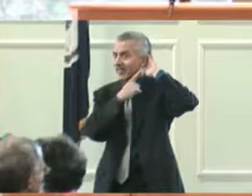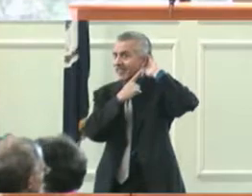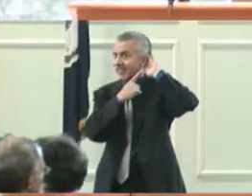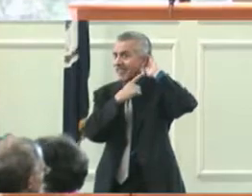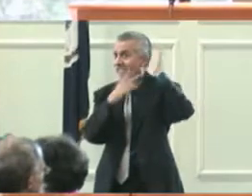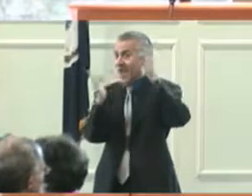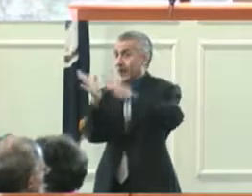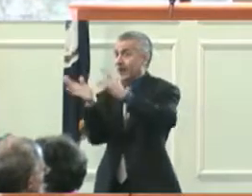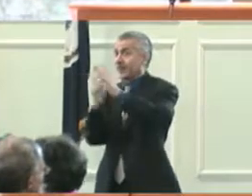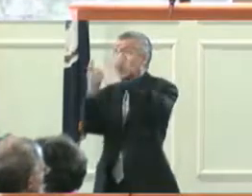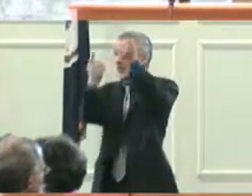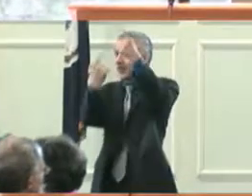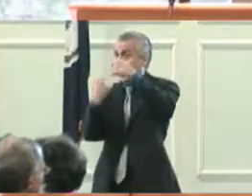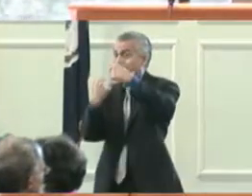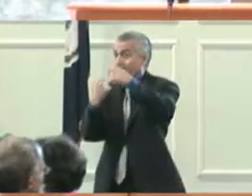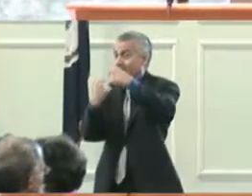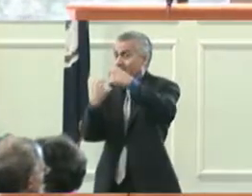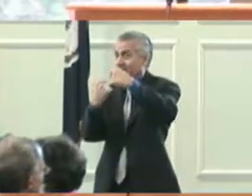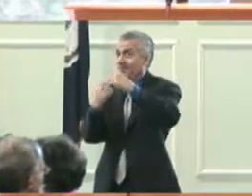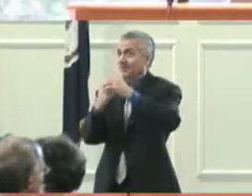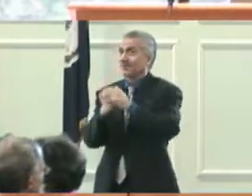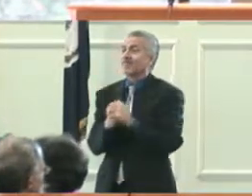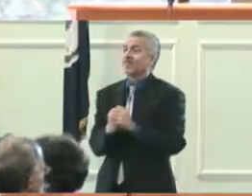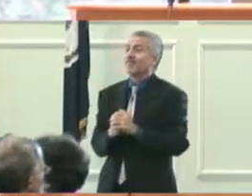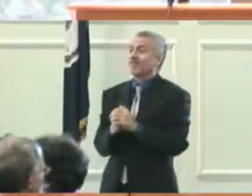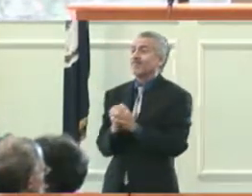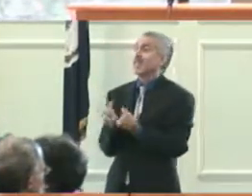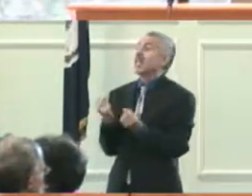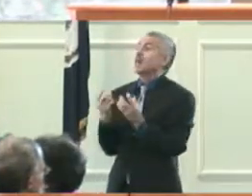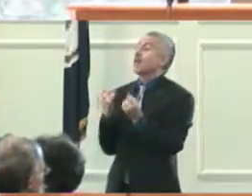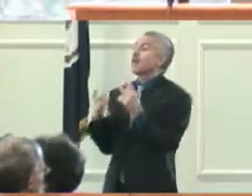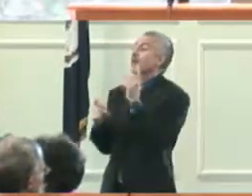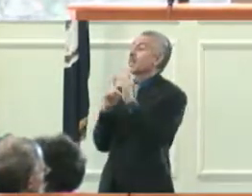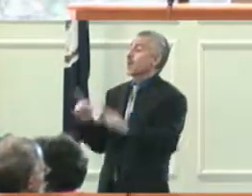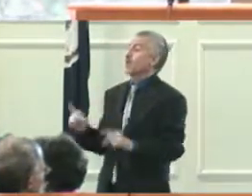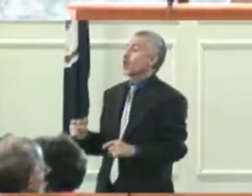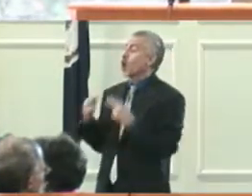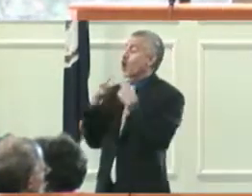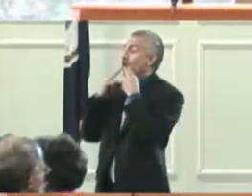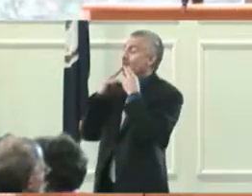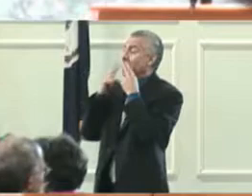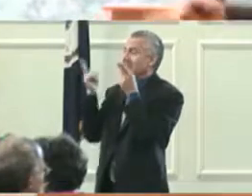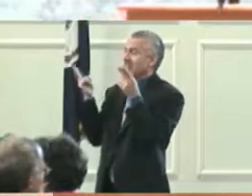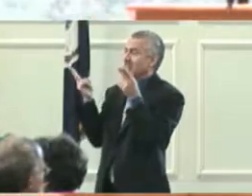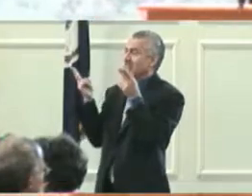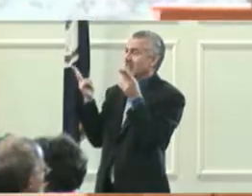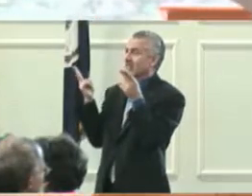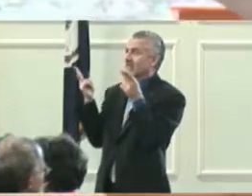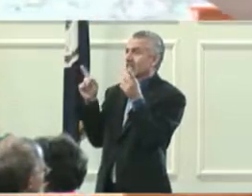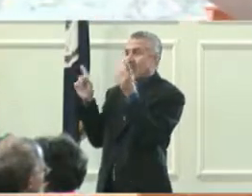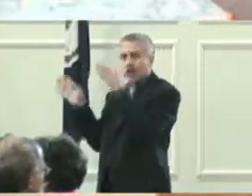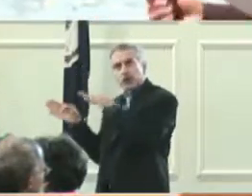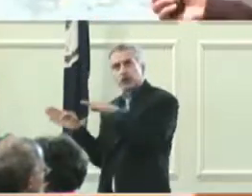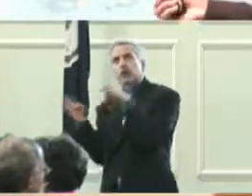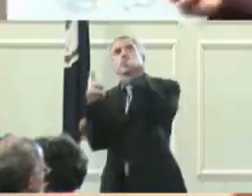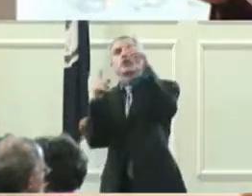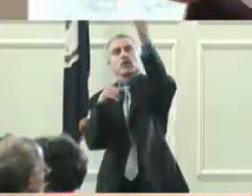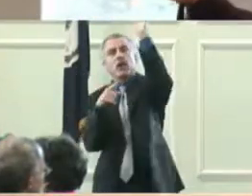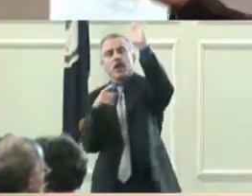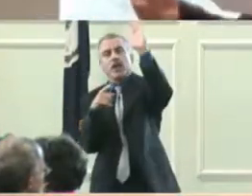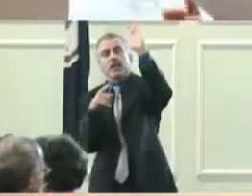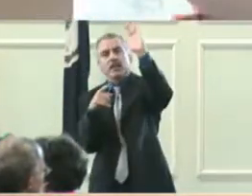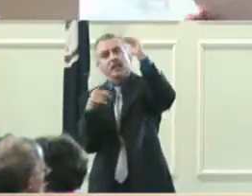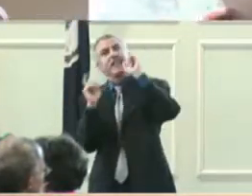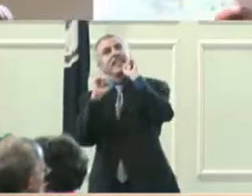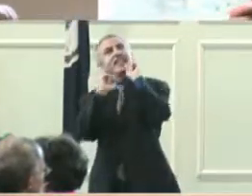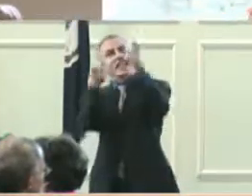about Jesus' coming. Many people confessed their sins. Many people turned to God. Many people gave their